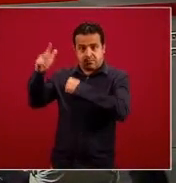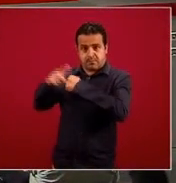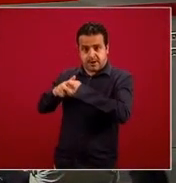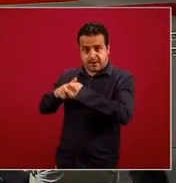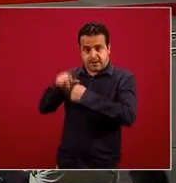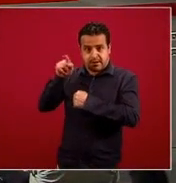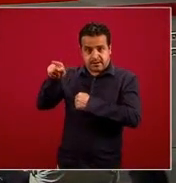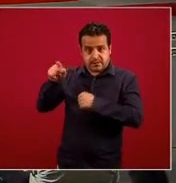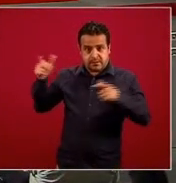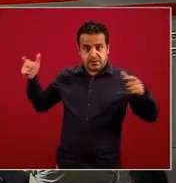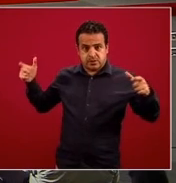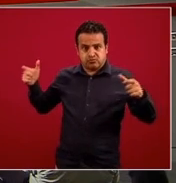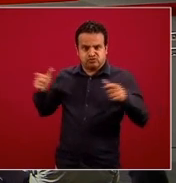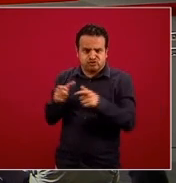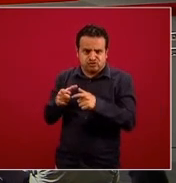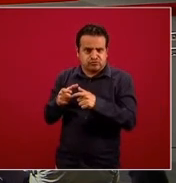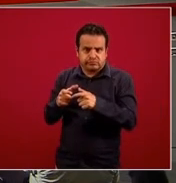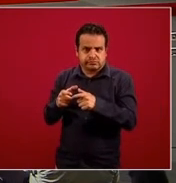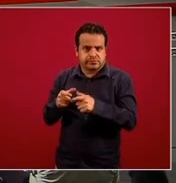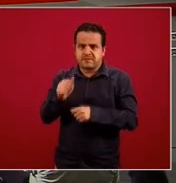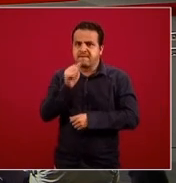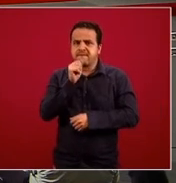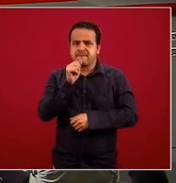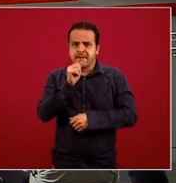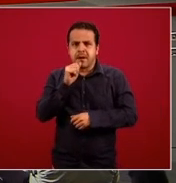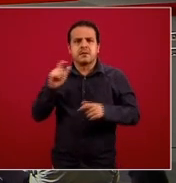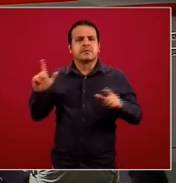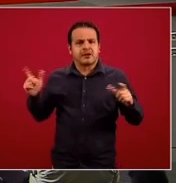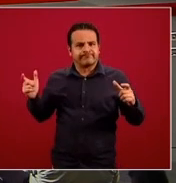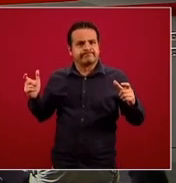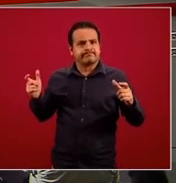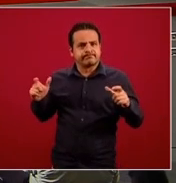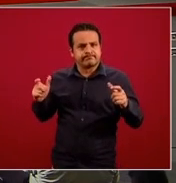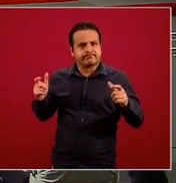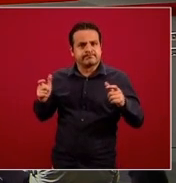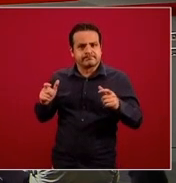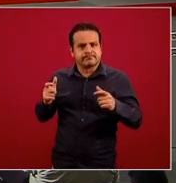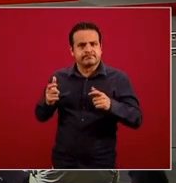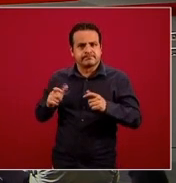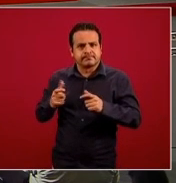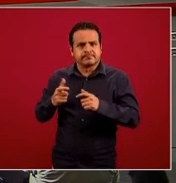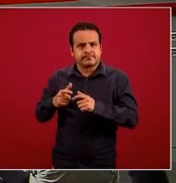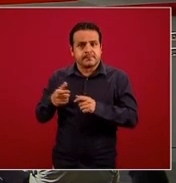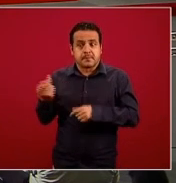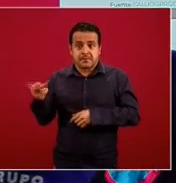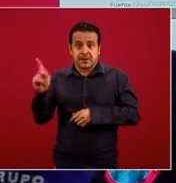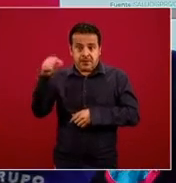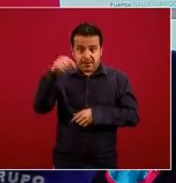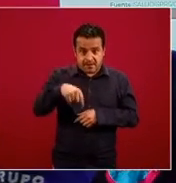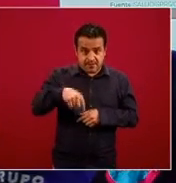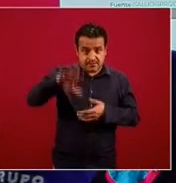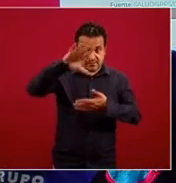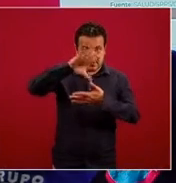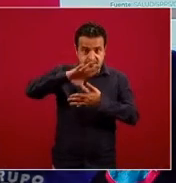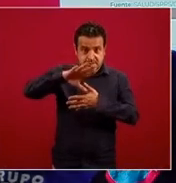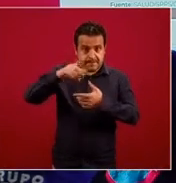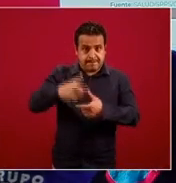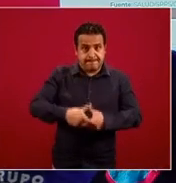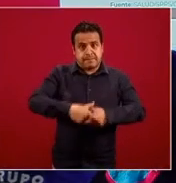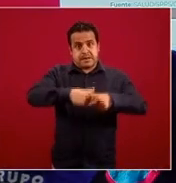due to the fact that Europe hasn't had an exponential decrease